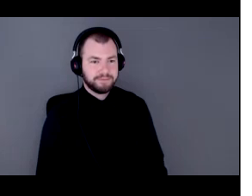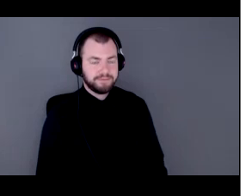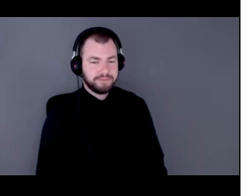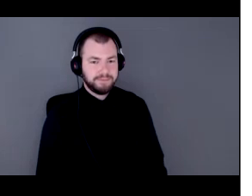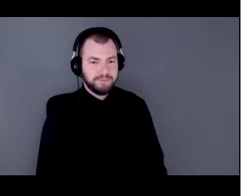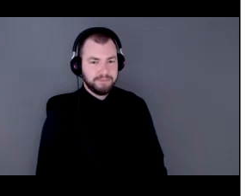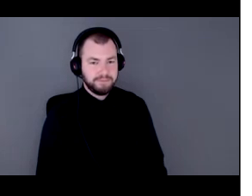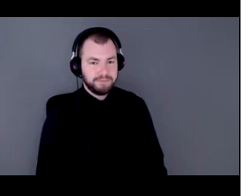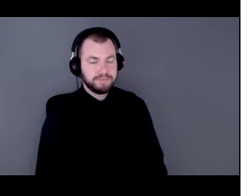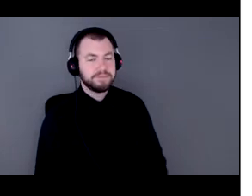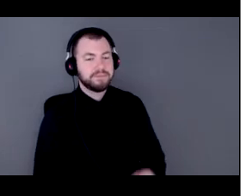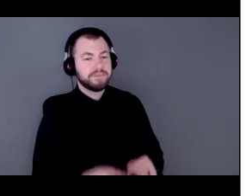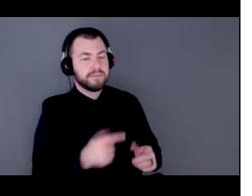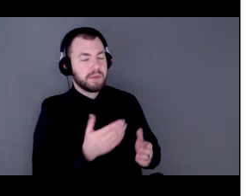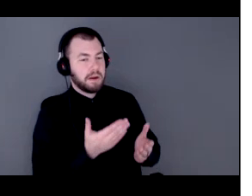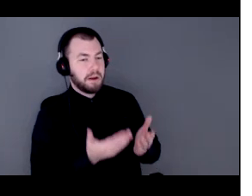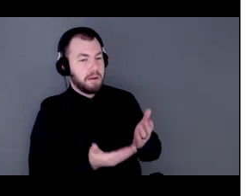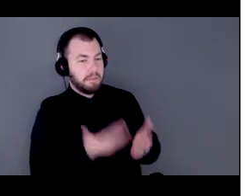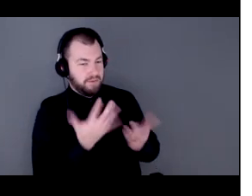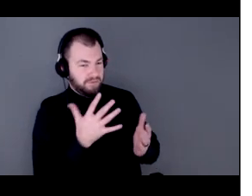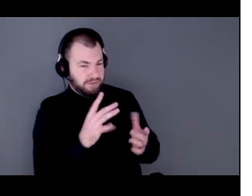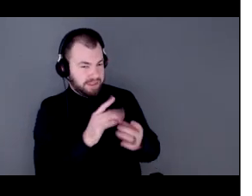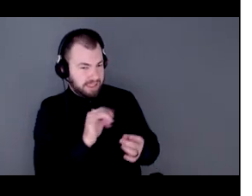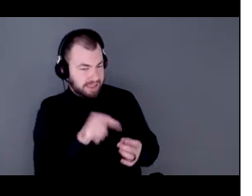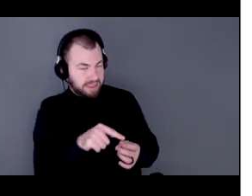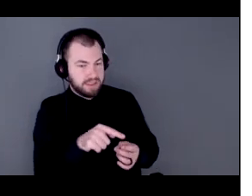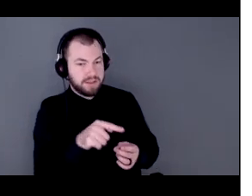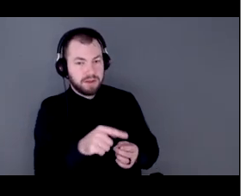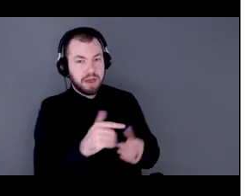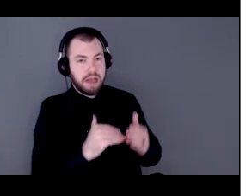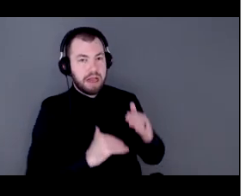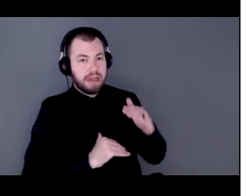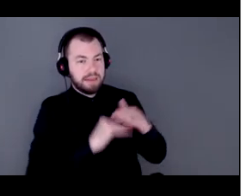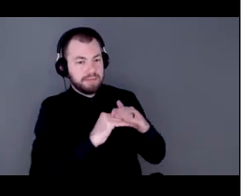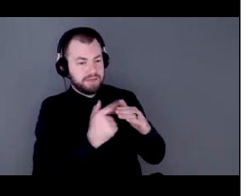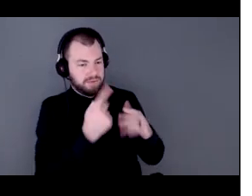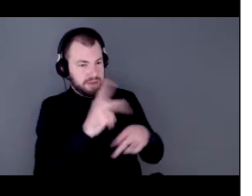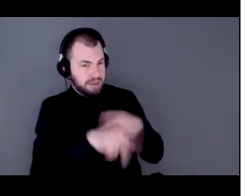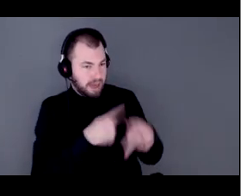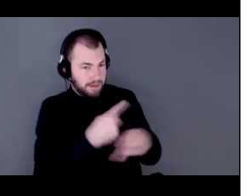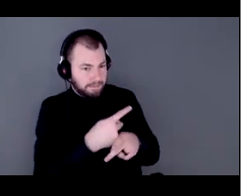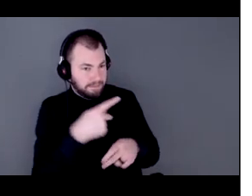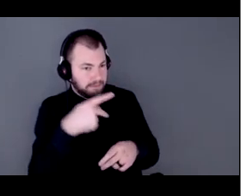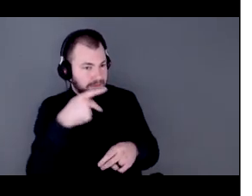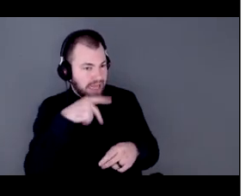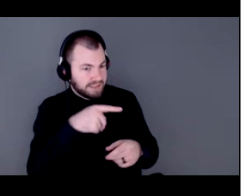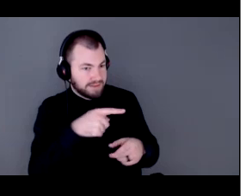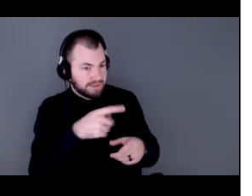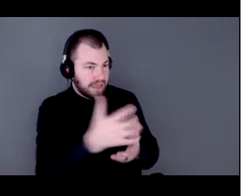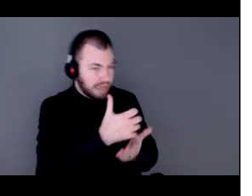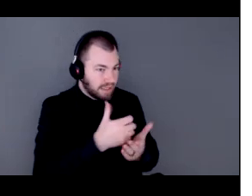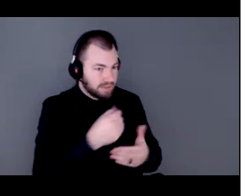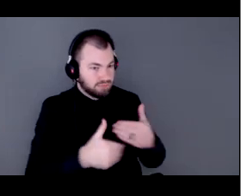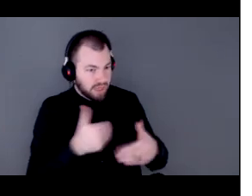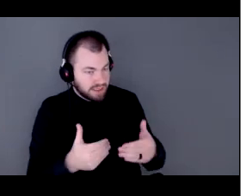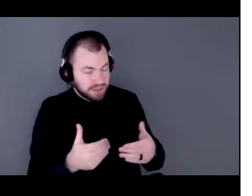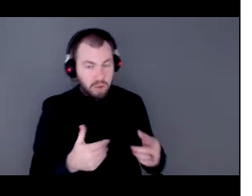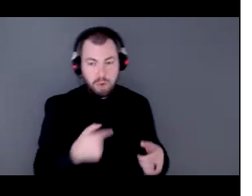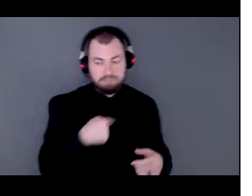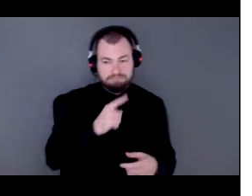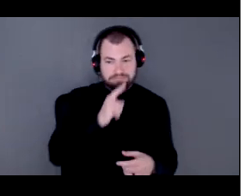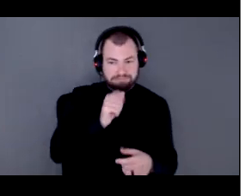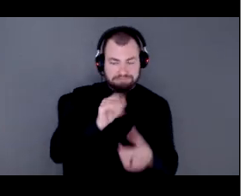You might have already said this. Are you limited in the types of plastic that you collect and process? I didn't say that, and that's always an